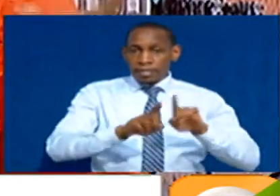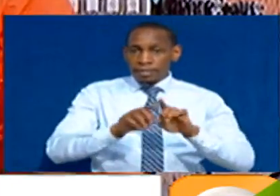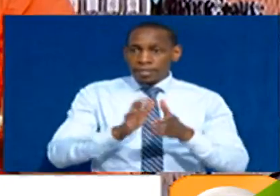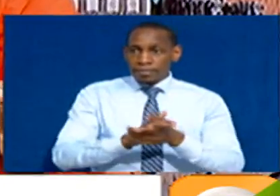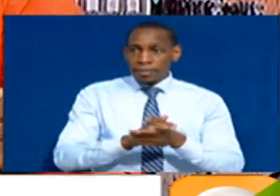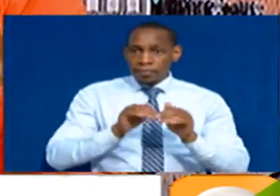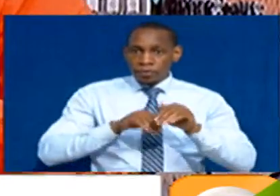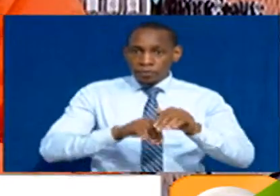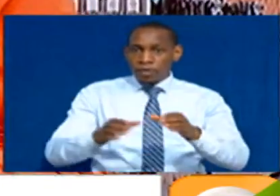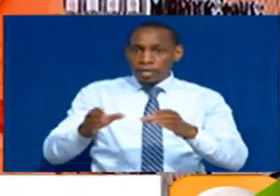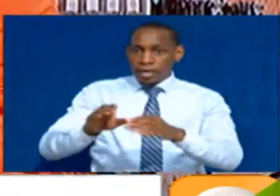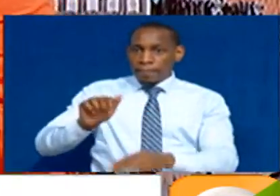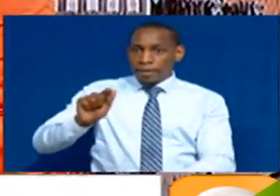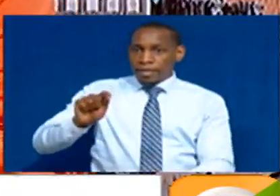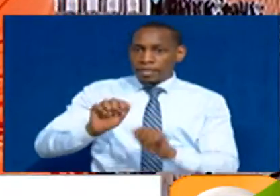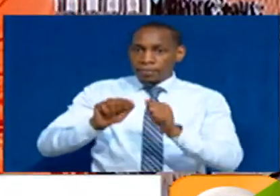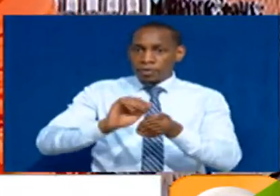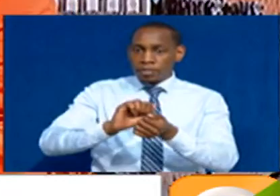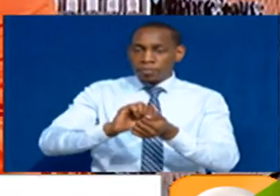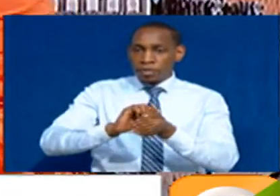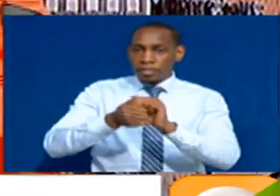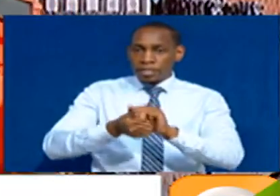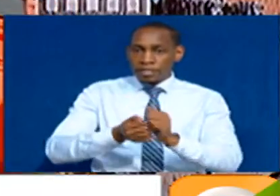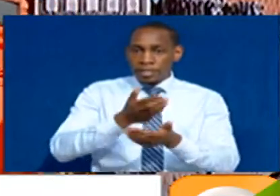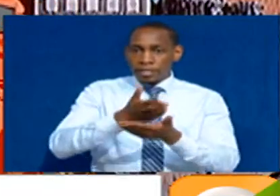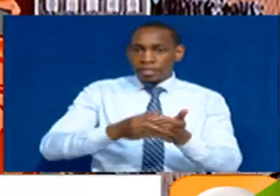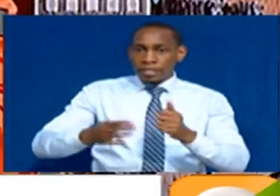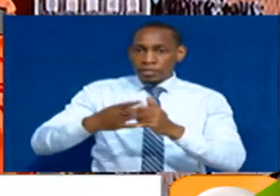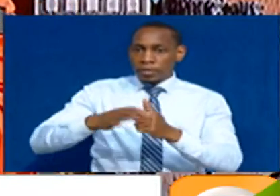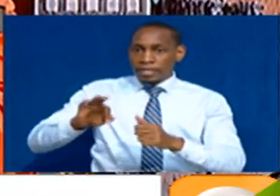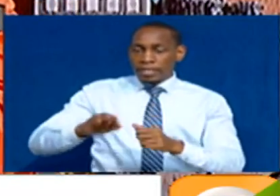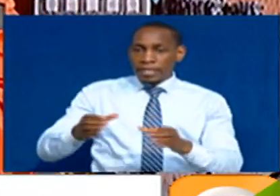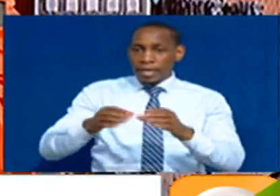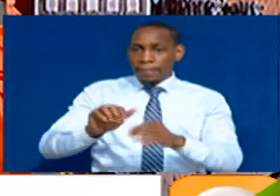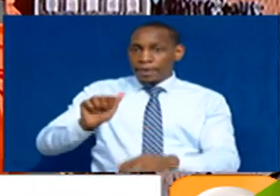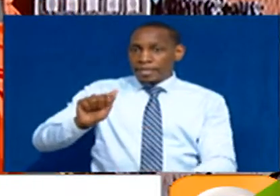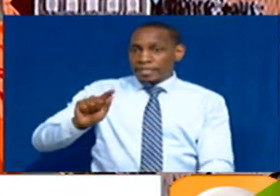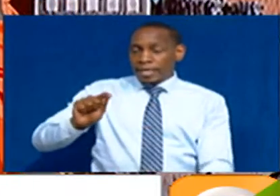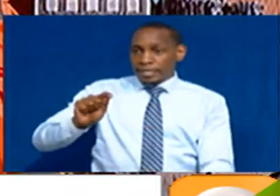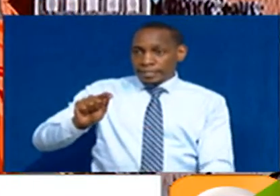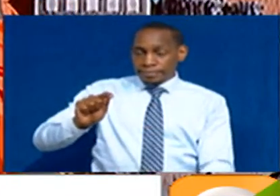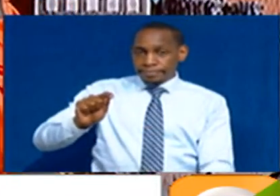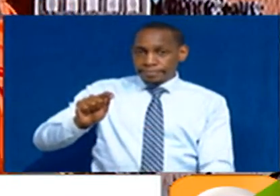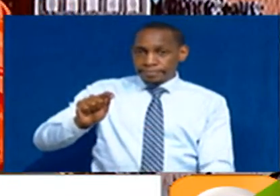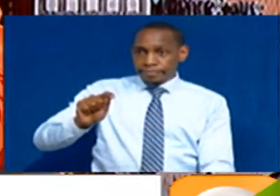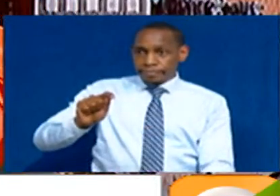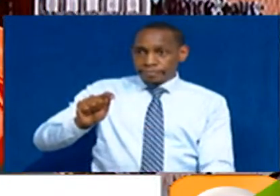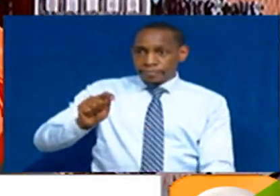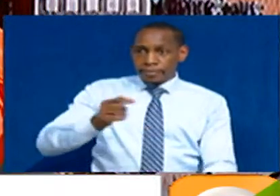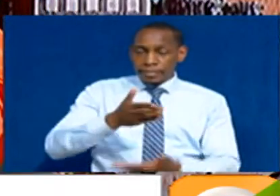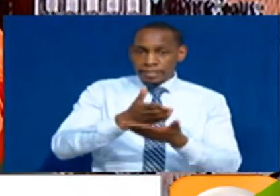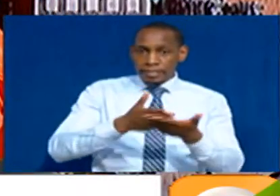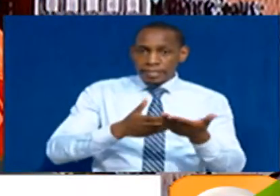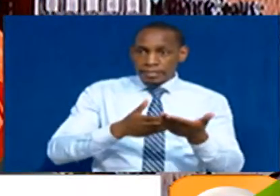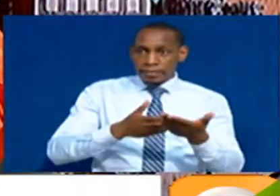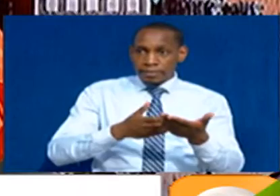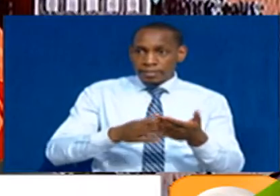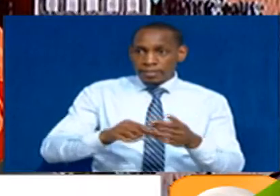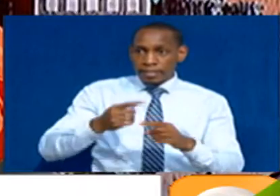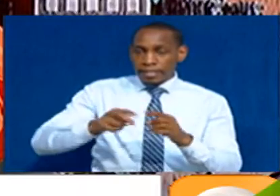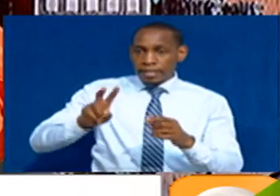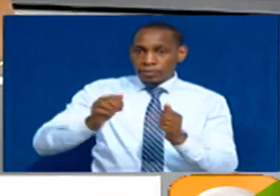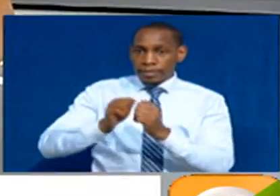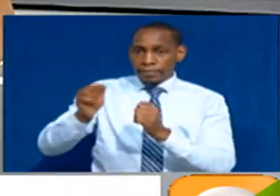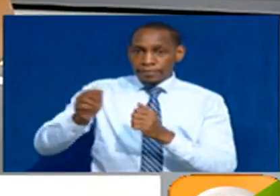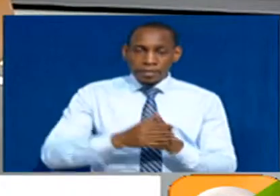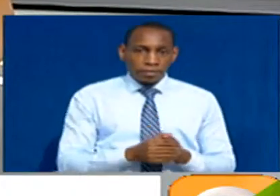following the Companies Act. We can amend Section 93 of the Companies Act, you know, I think Section Company Act 2015. Are you